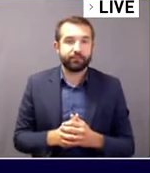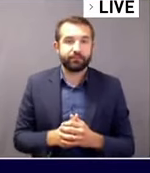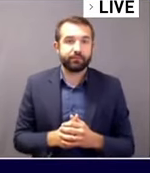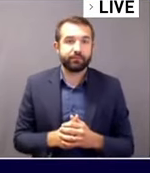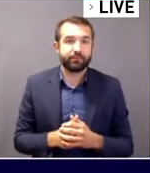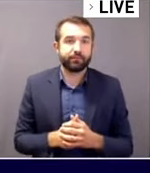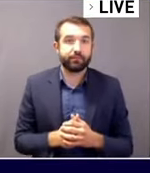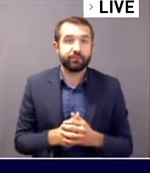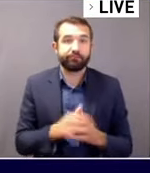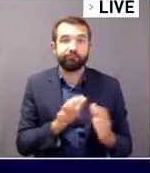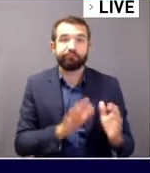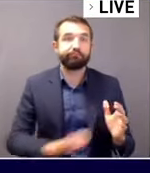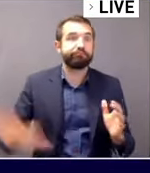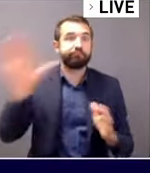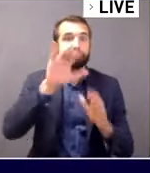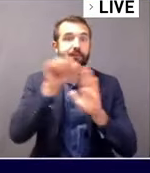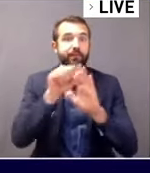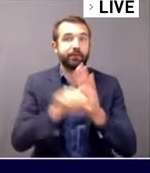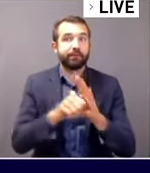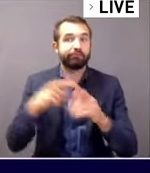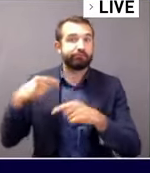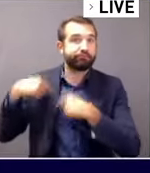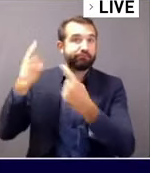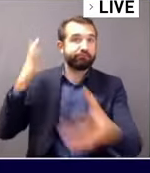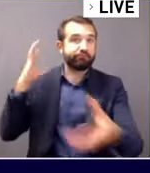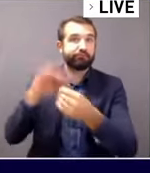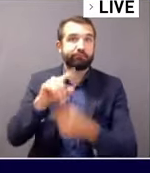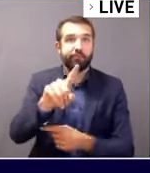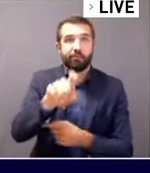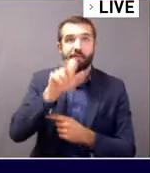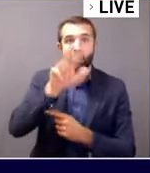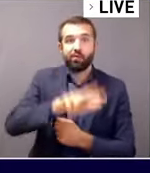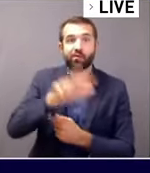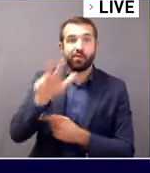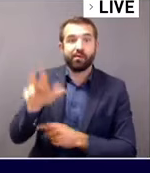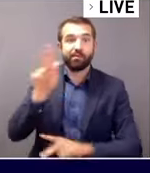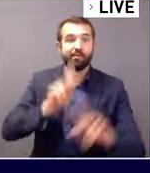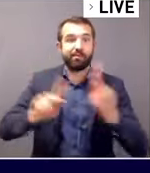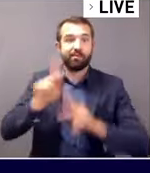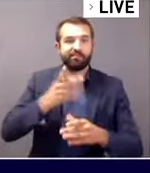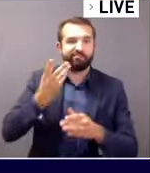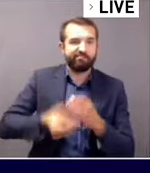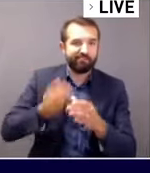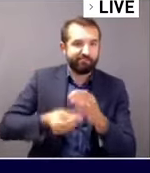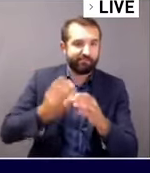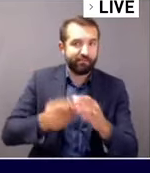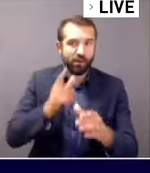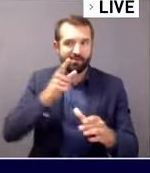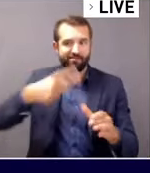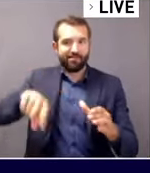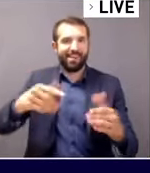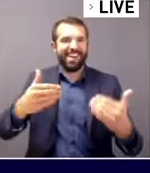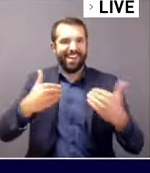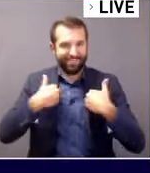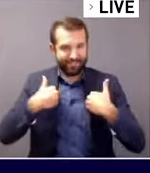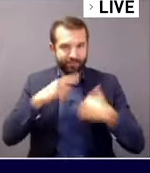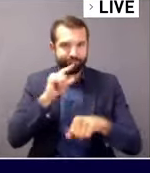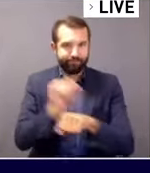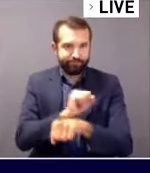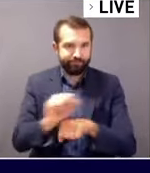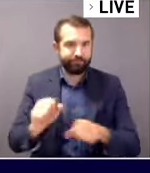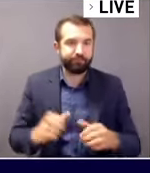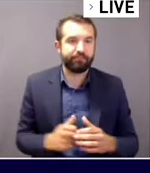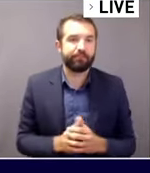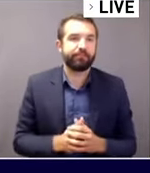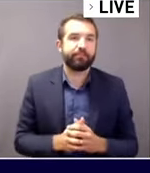been 133 individuals who have passed away with COVID-19. This includes the passing of a